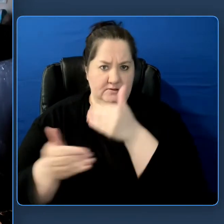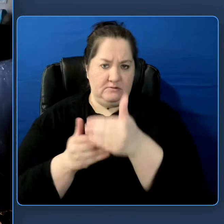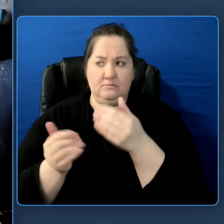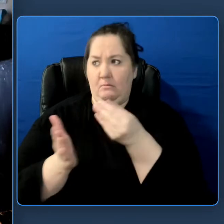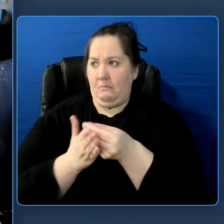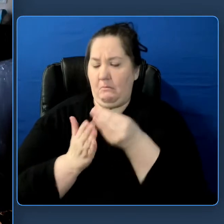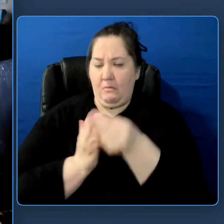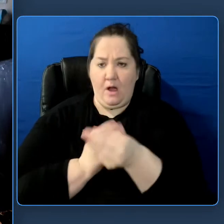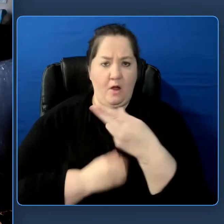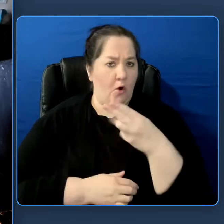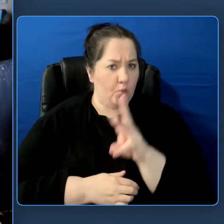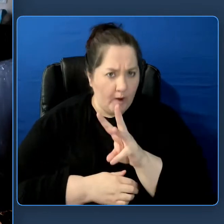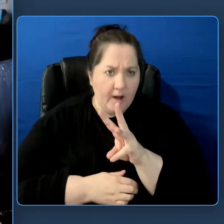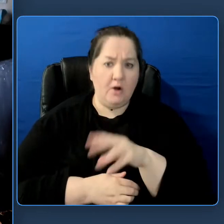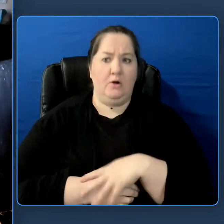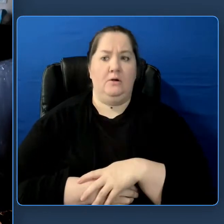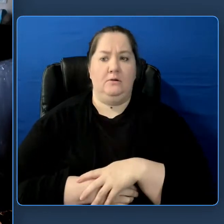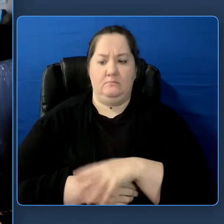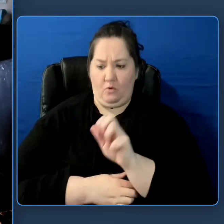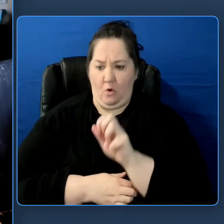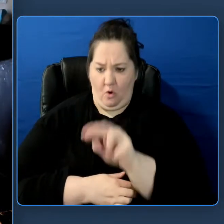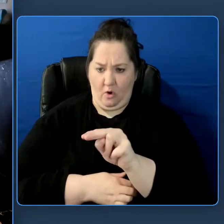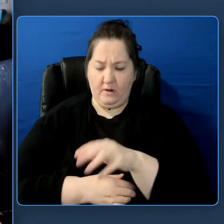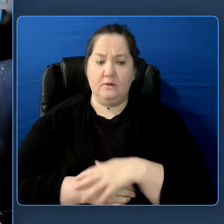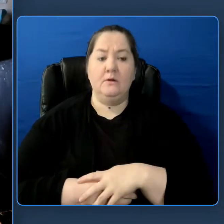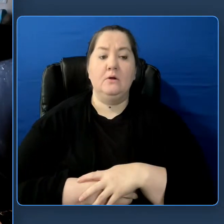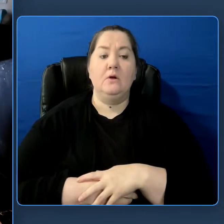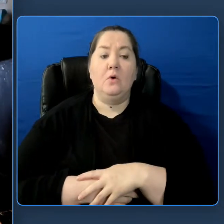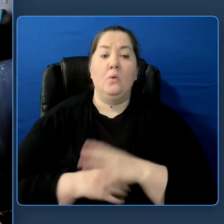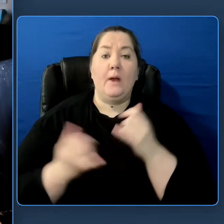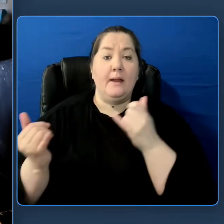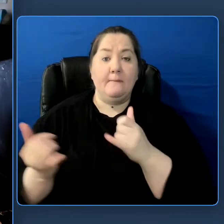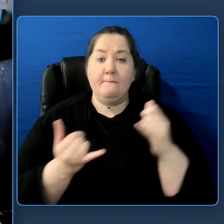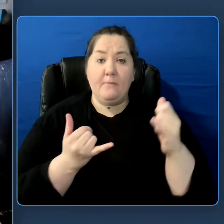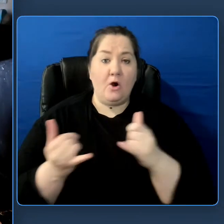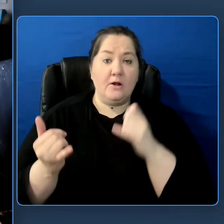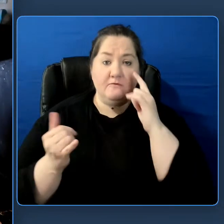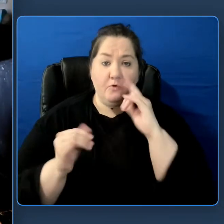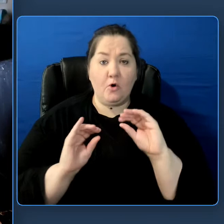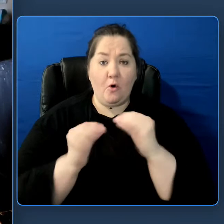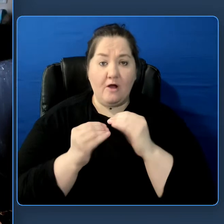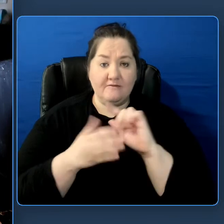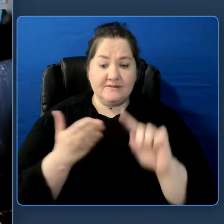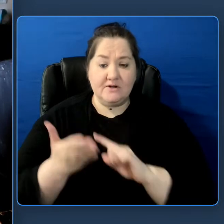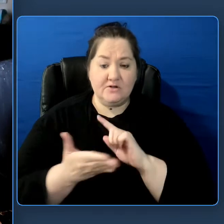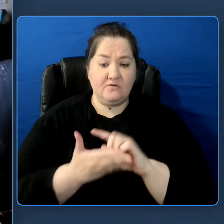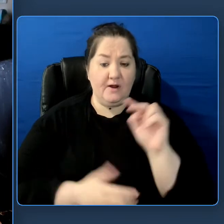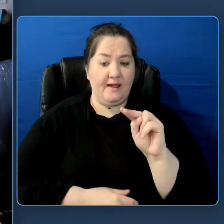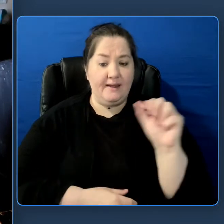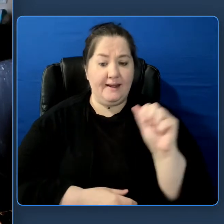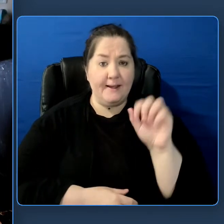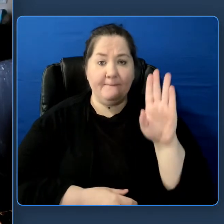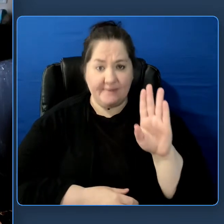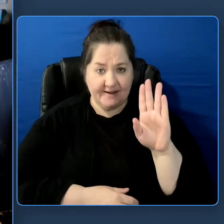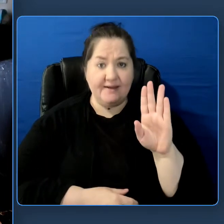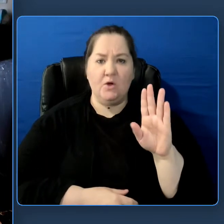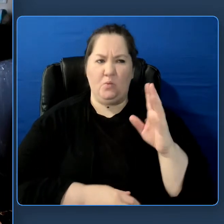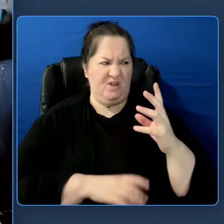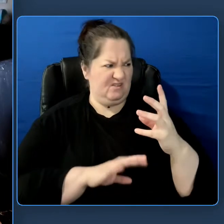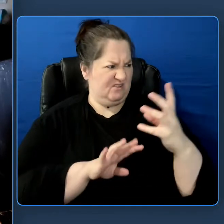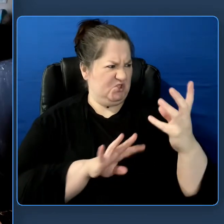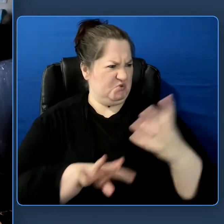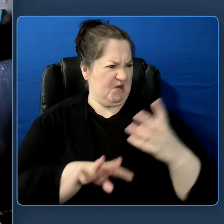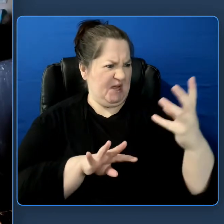buying the hardware and turning it on. We used it for the party when we had the party for office hours for NAB, and we streamed for